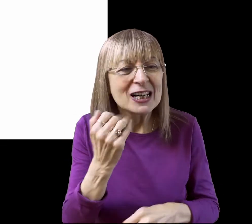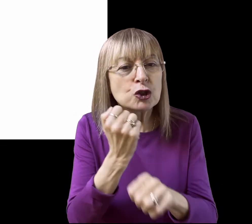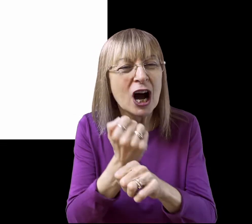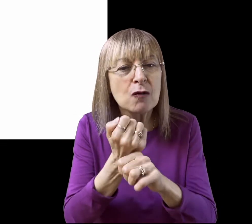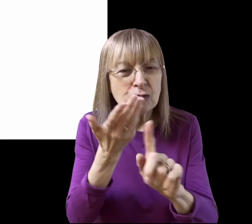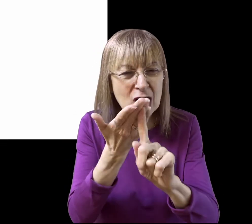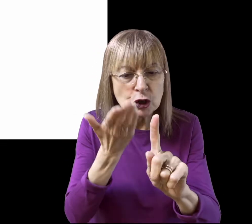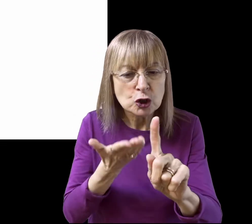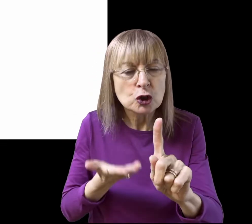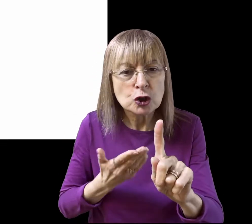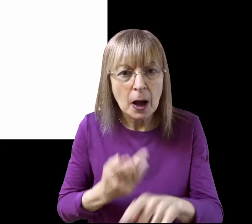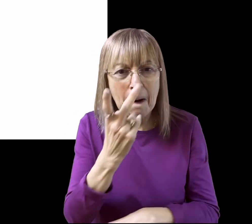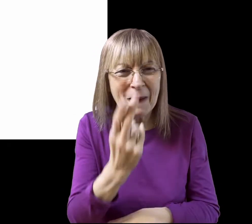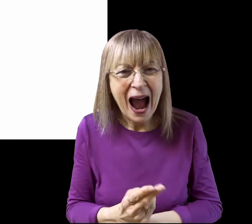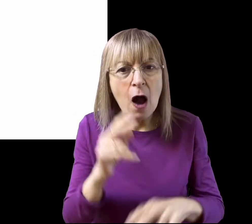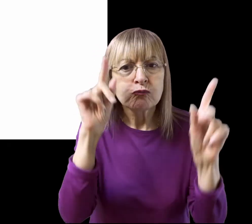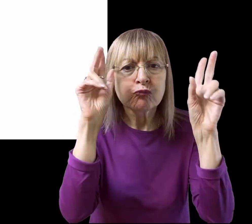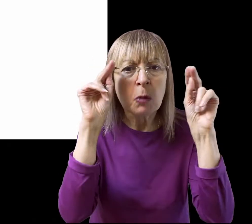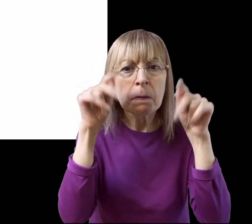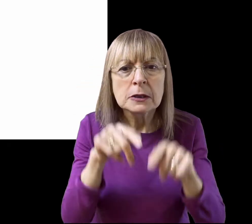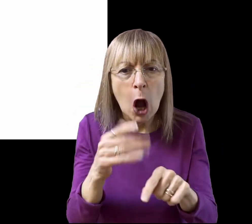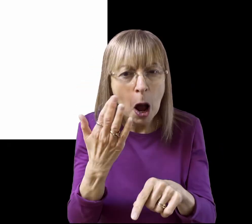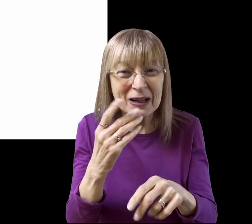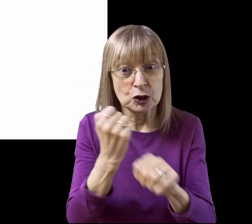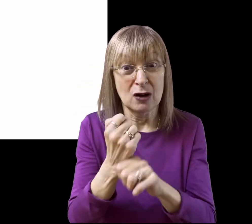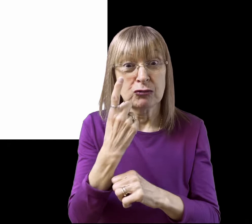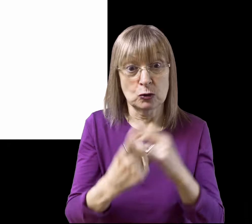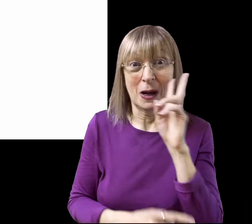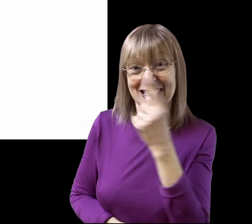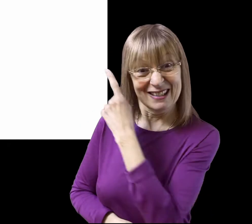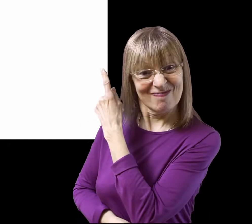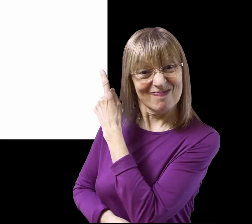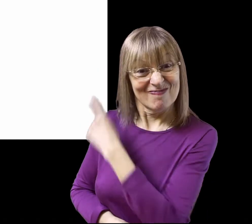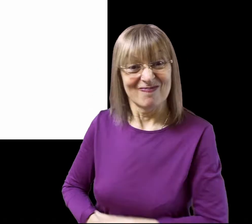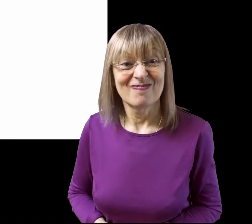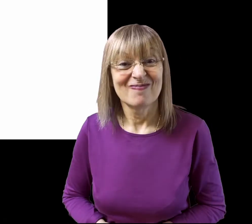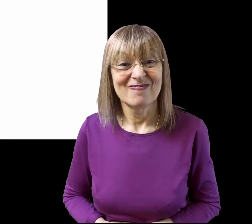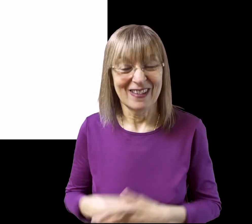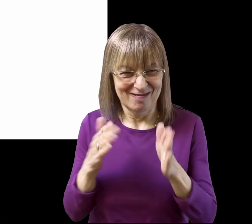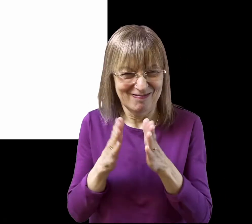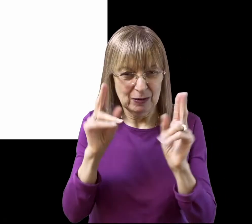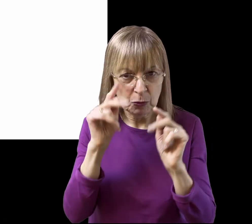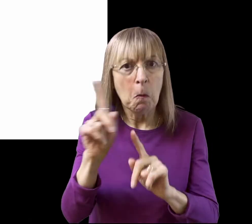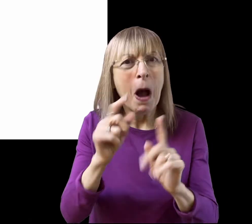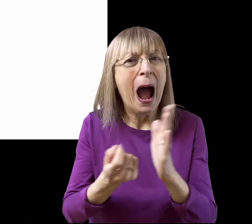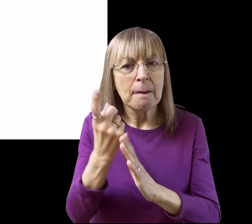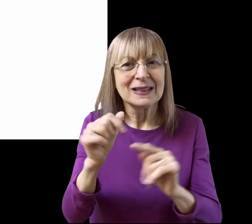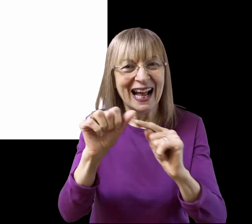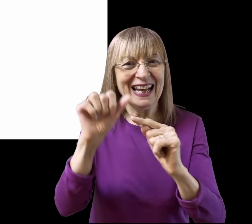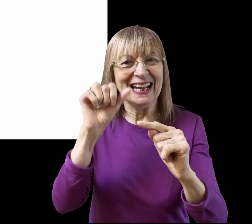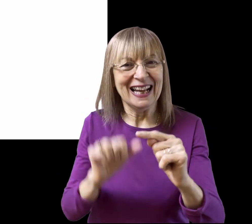of rabbits. So generation 1, 1 pair. Now these are baby rabbits. What happens next